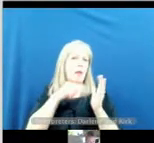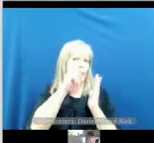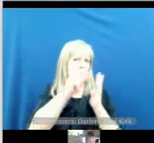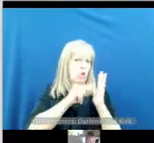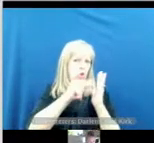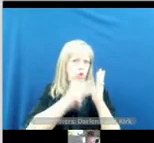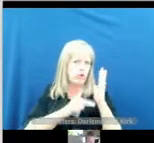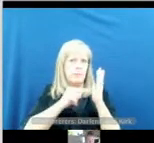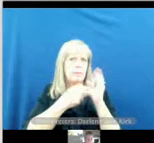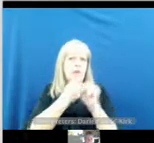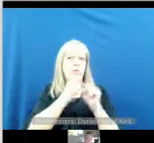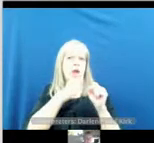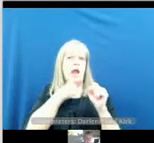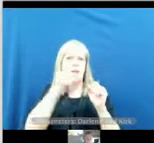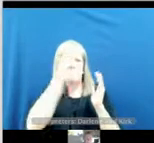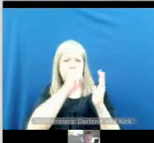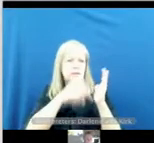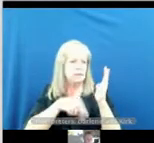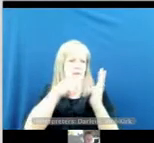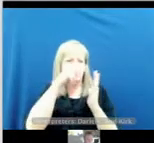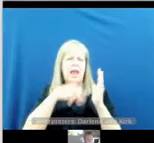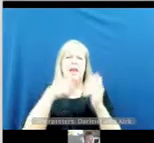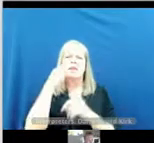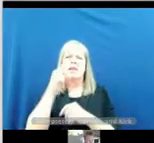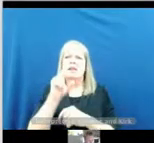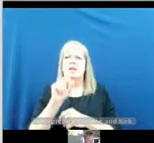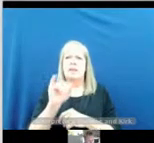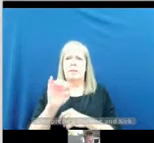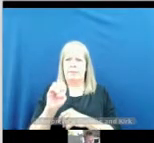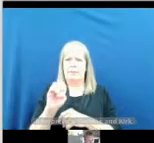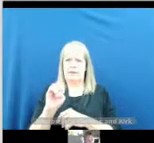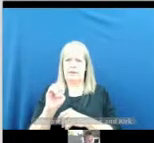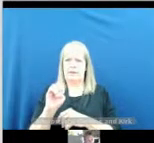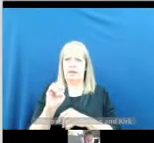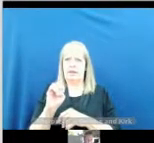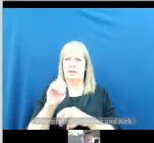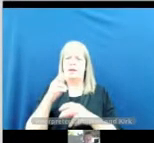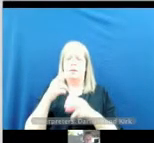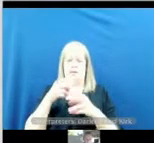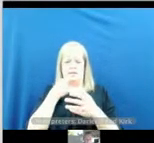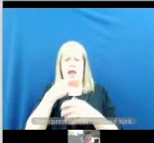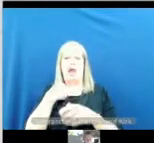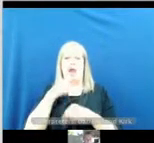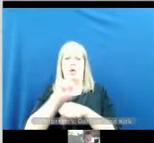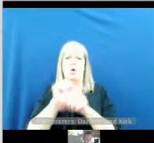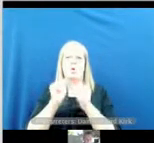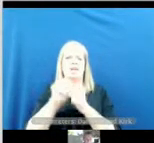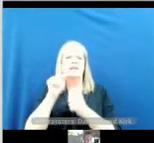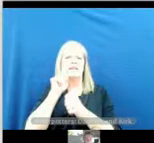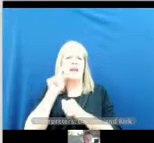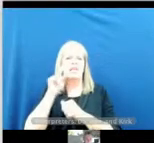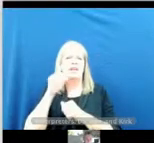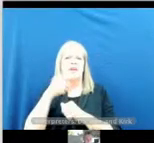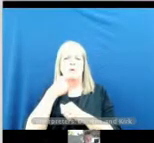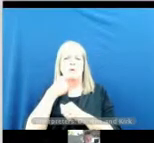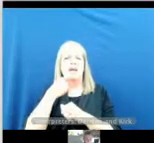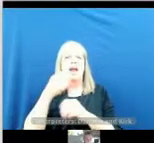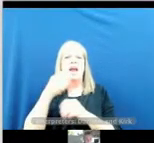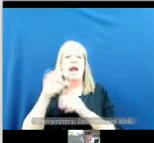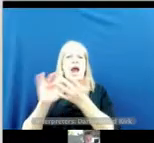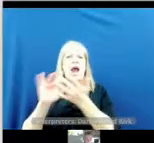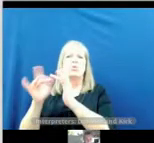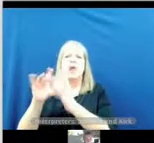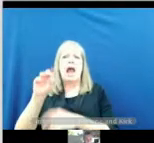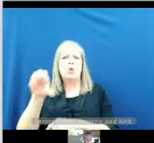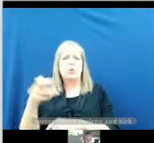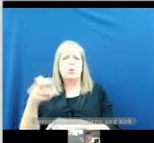further. I see Debbie had mentioned, I work with the Deaf and Hearing Advocacy Resource Center, and we have a homeless deafblind person. Just want to